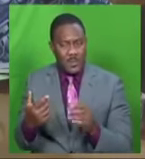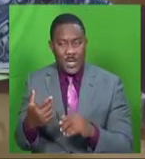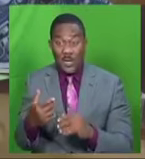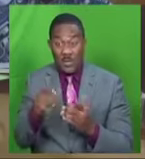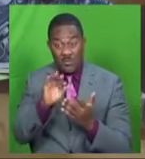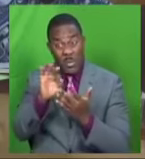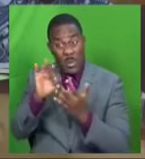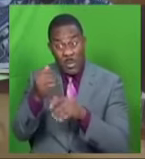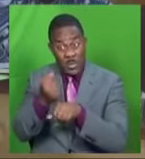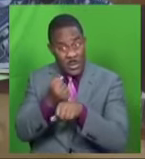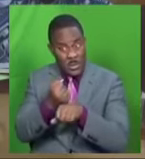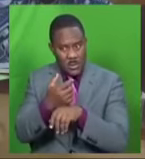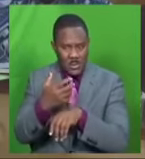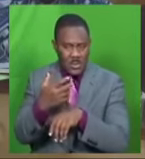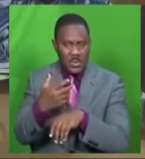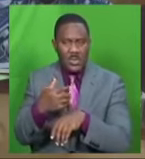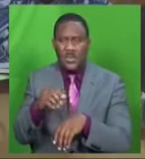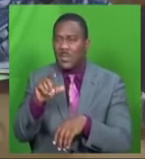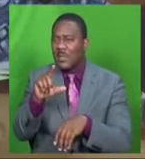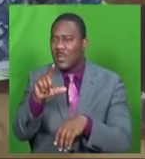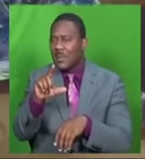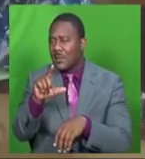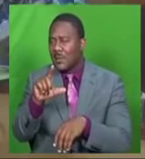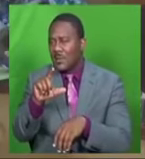people. And Mr. Speaker,